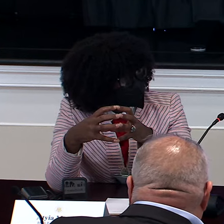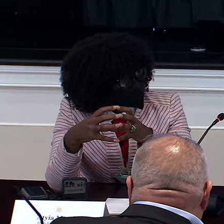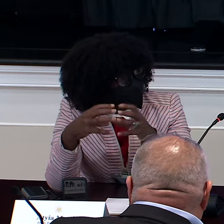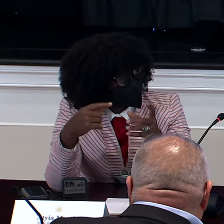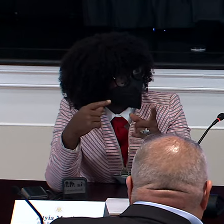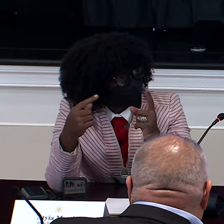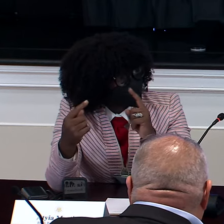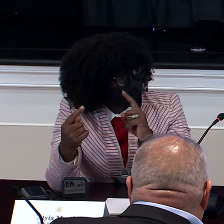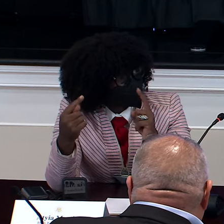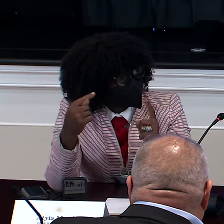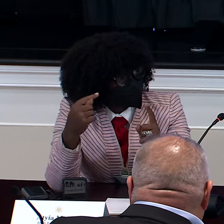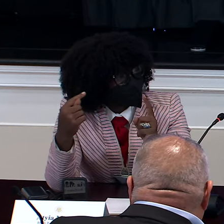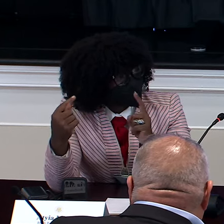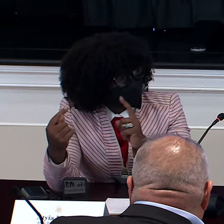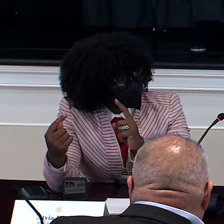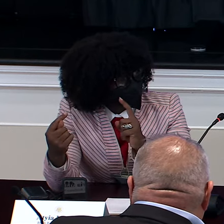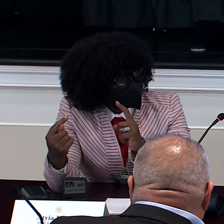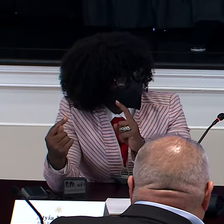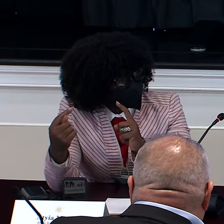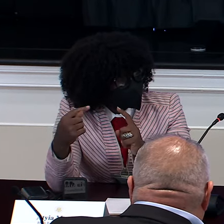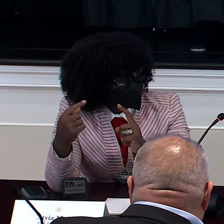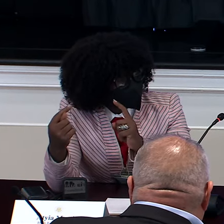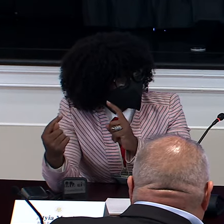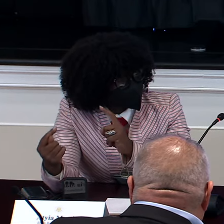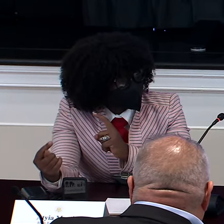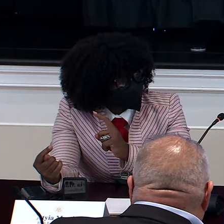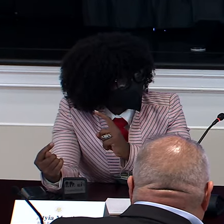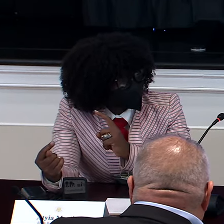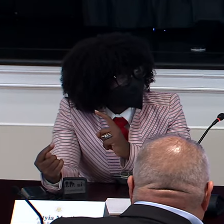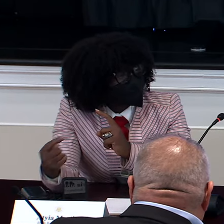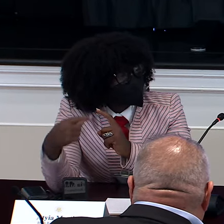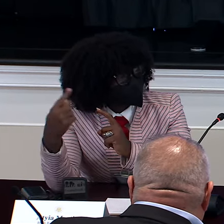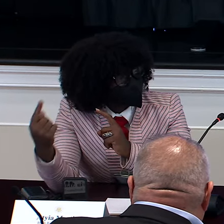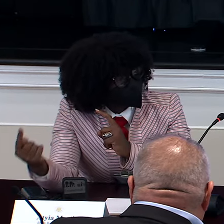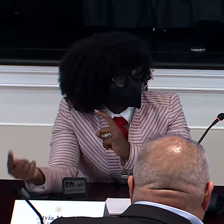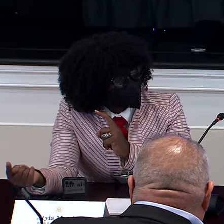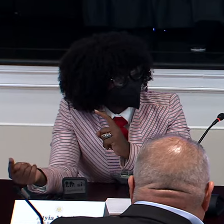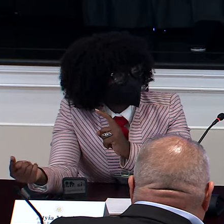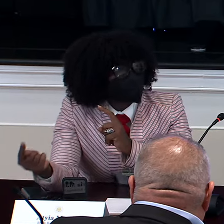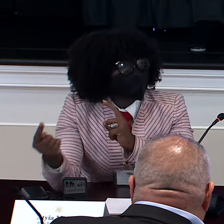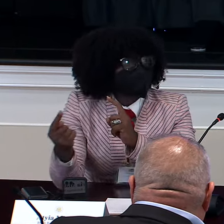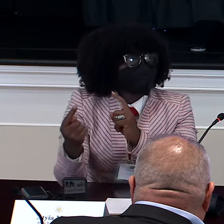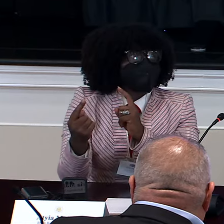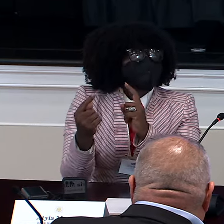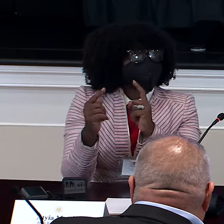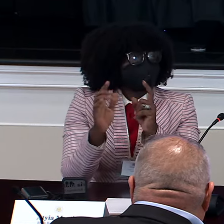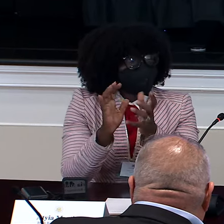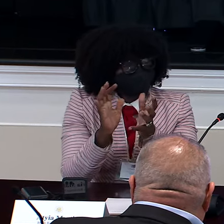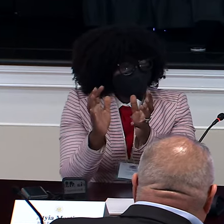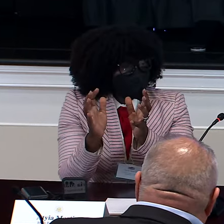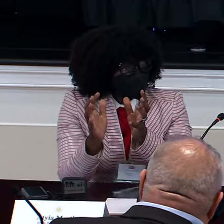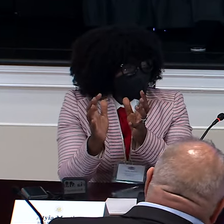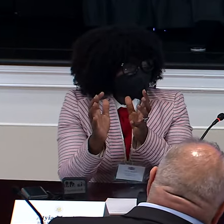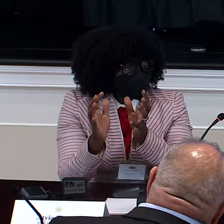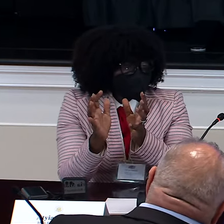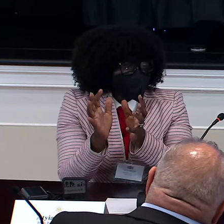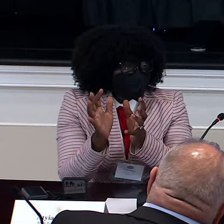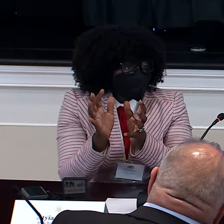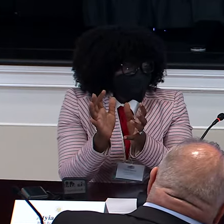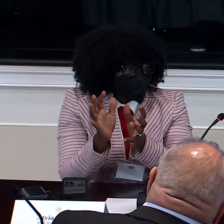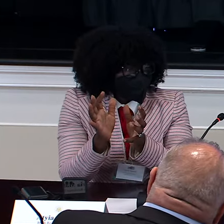in flooding just by virtue of the way highways were invested in and designed in previous rounds of funding. So as we think about